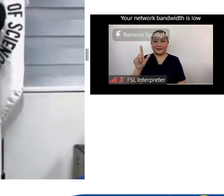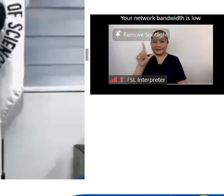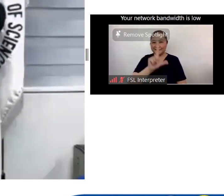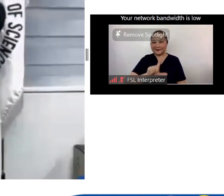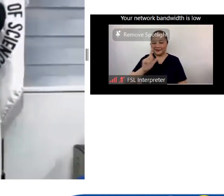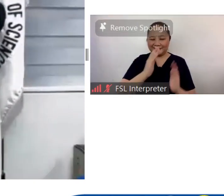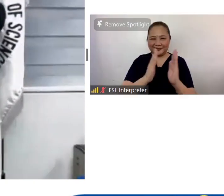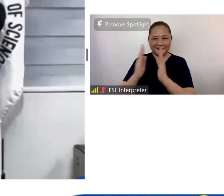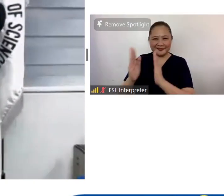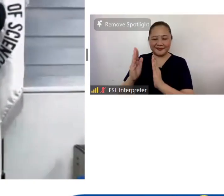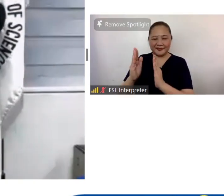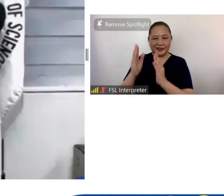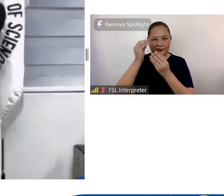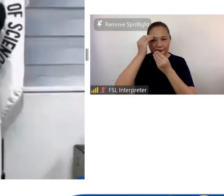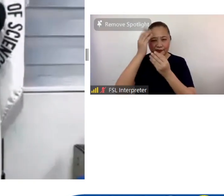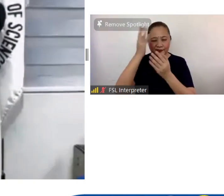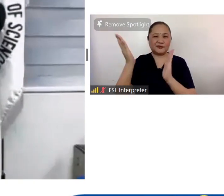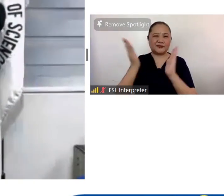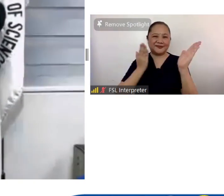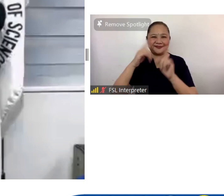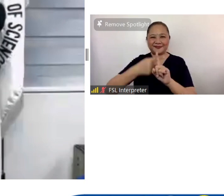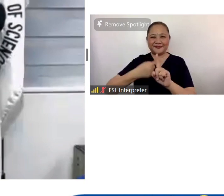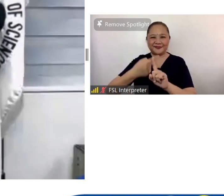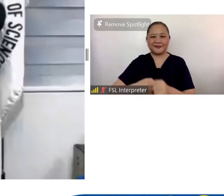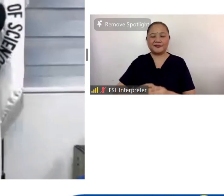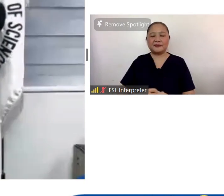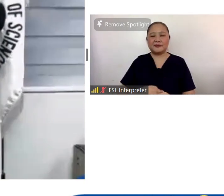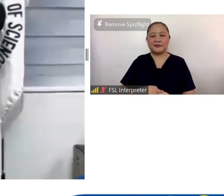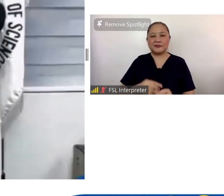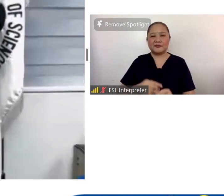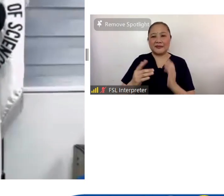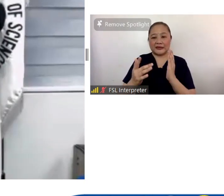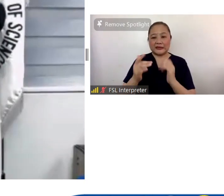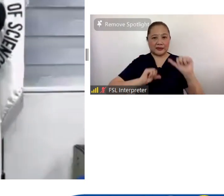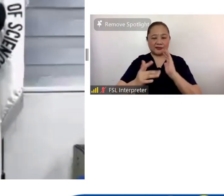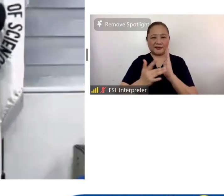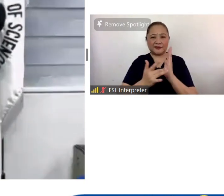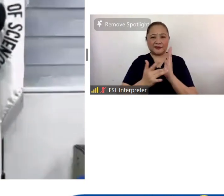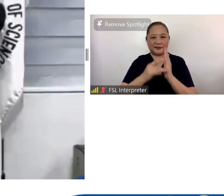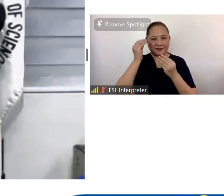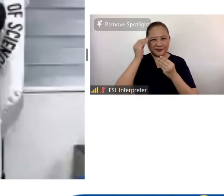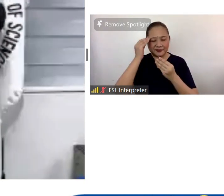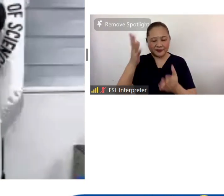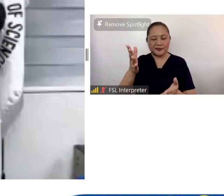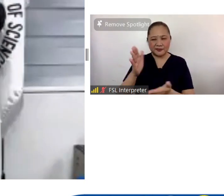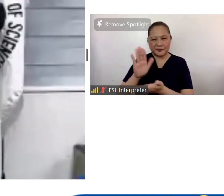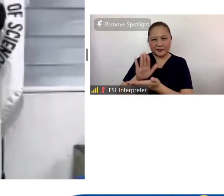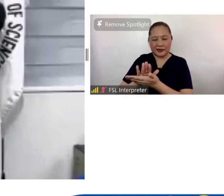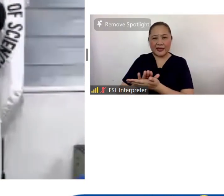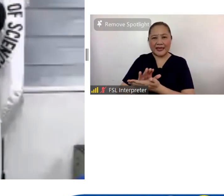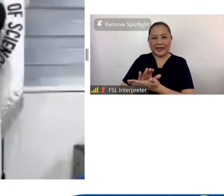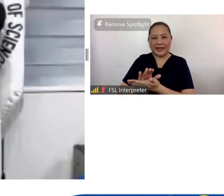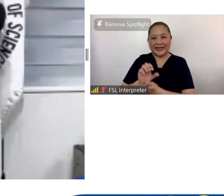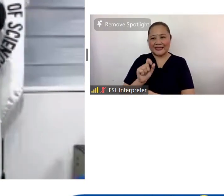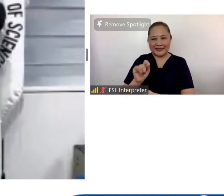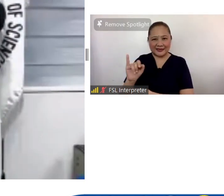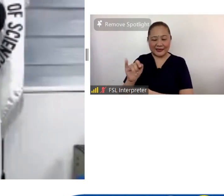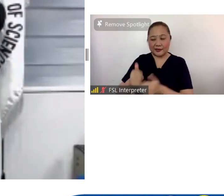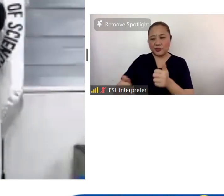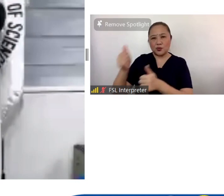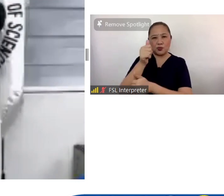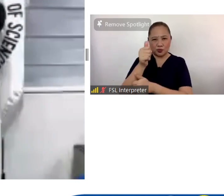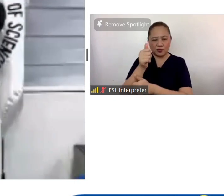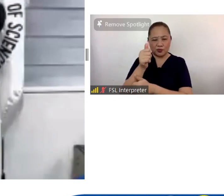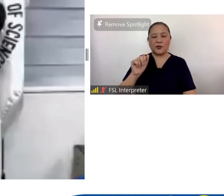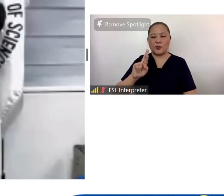and Information Services Month. Ang Science and Technology Information Institute sa pangunguna ni Director Richard